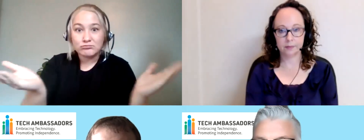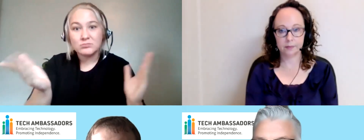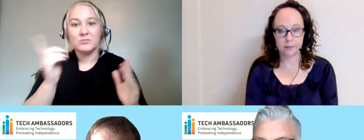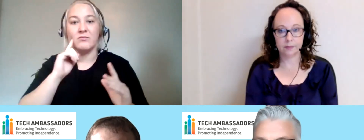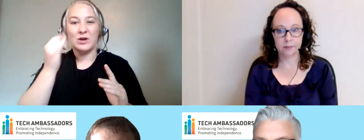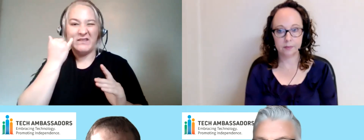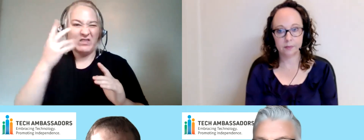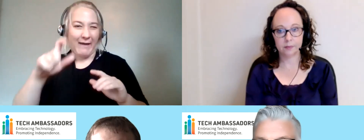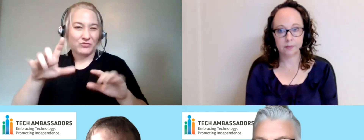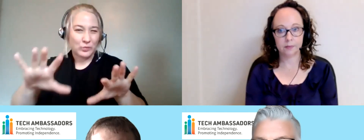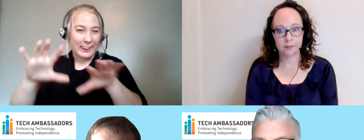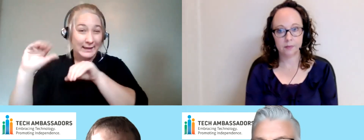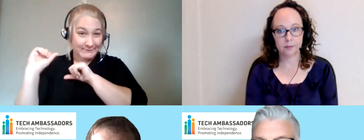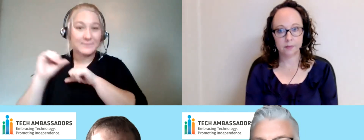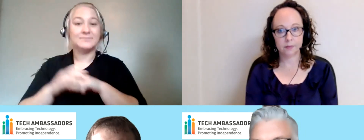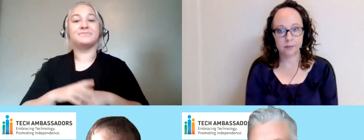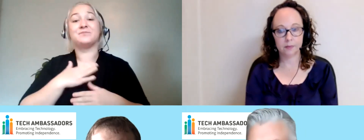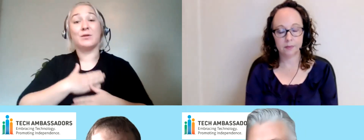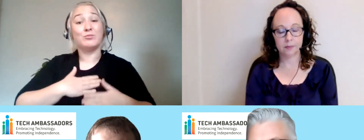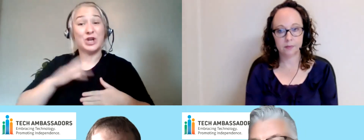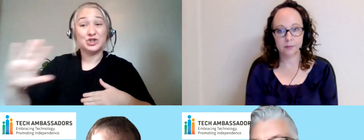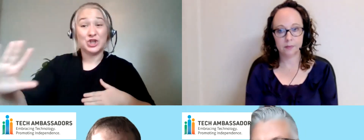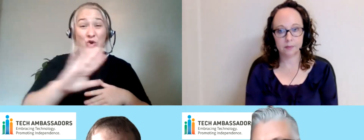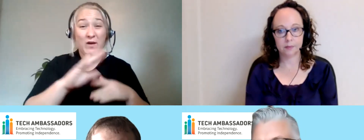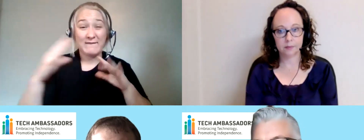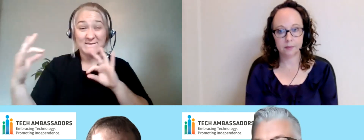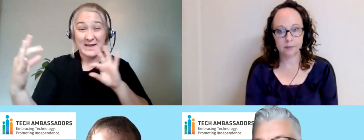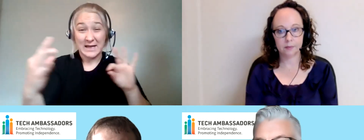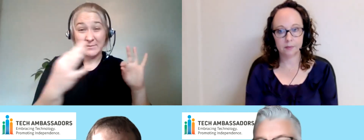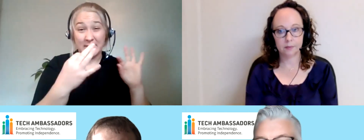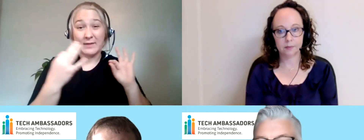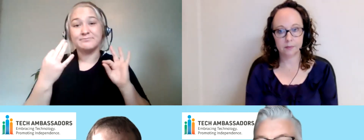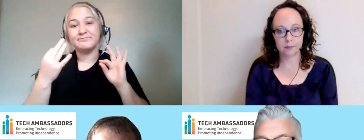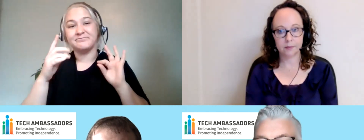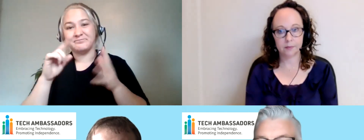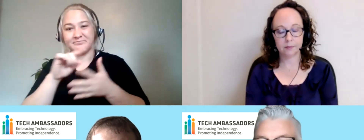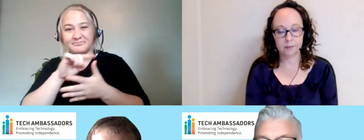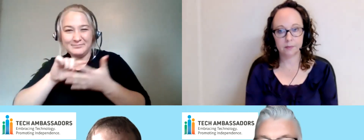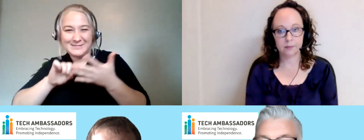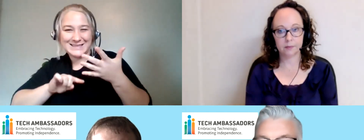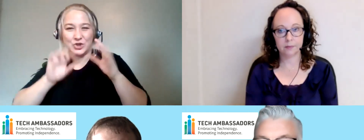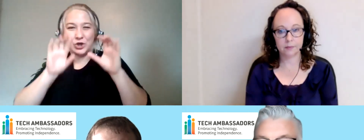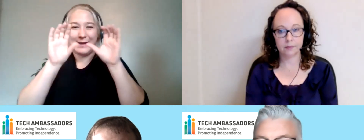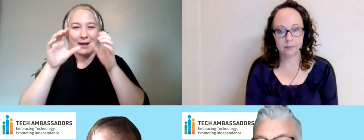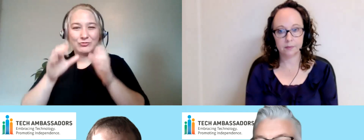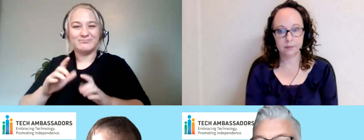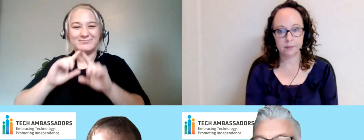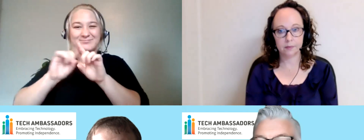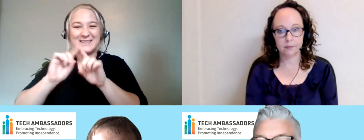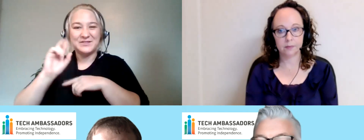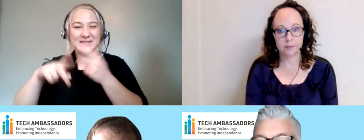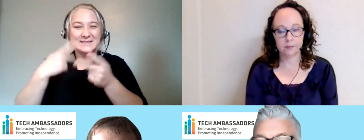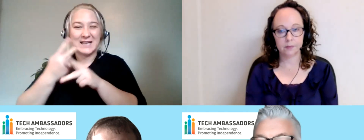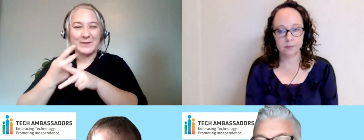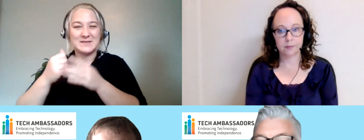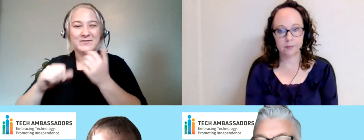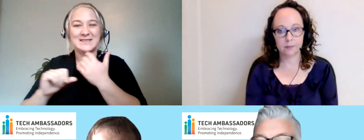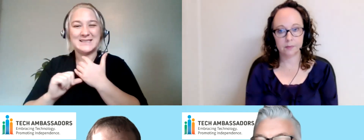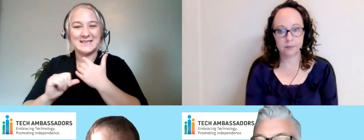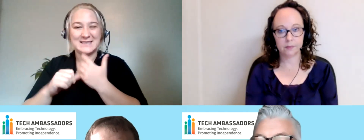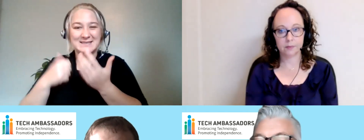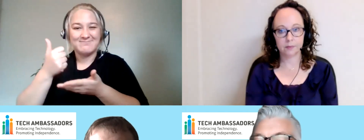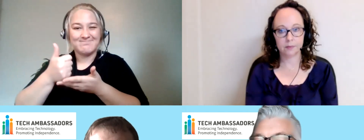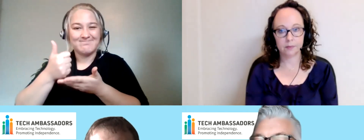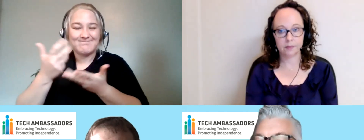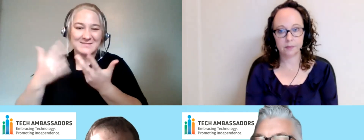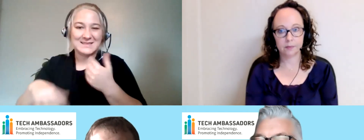we appreciate your feedback on that. So those are sort of categories of assistive technologies. So which of